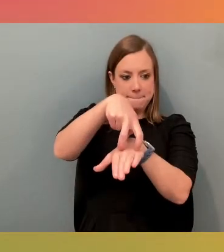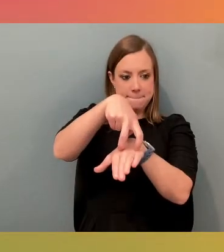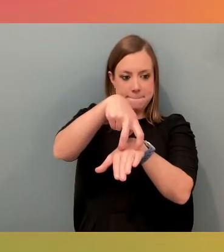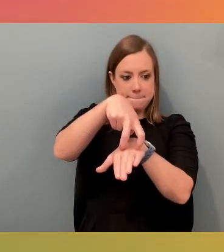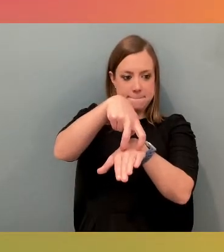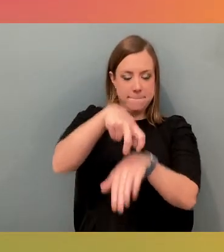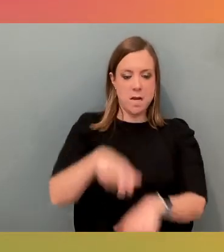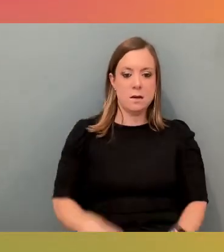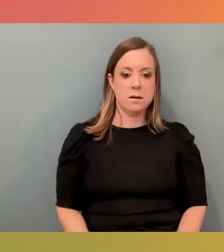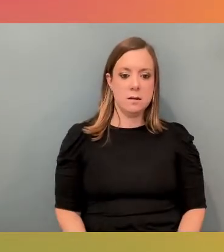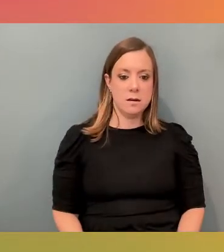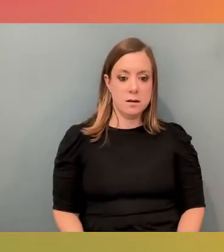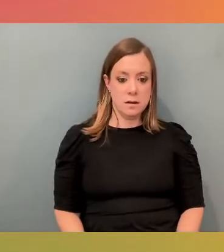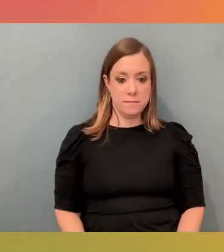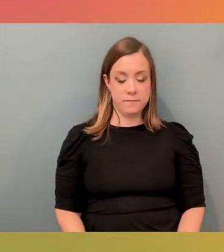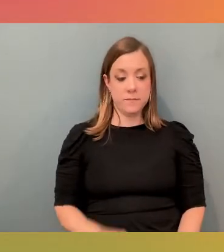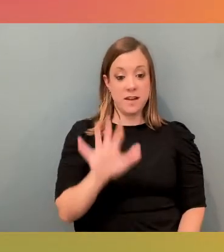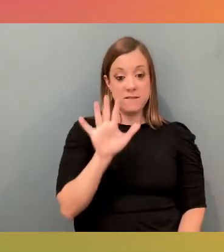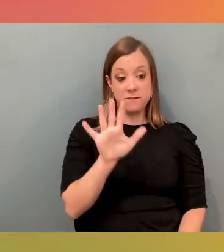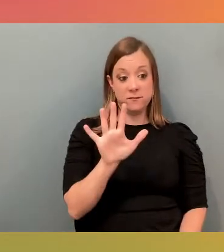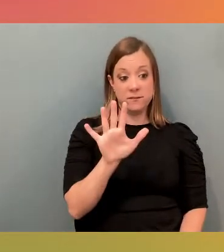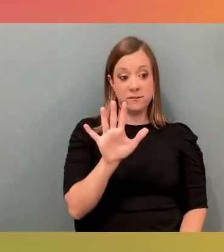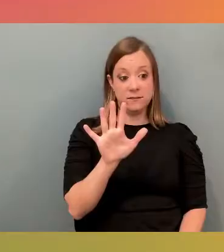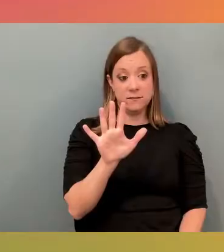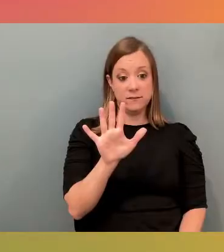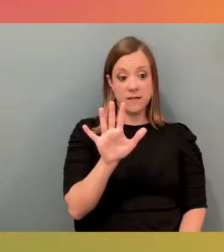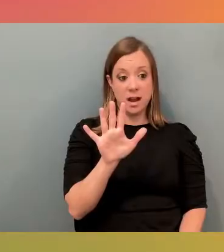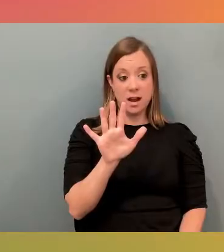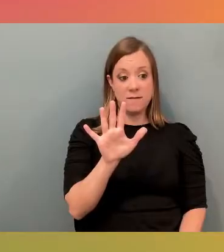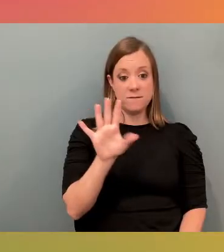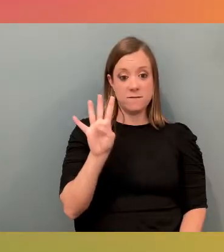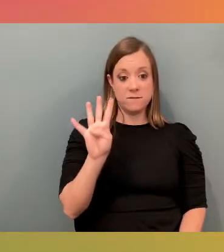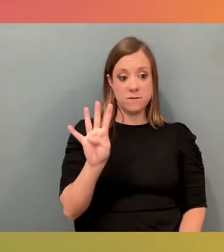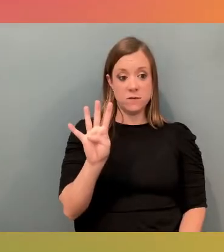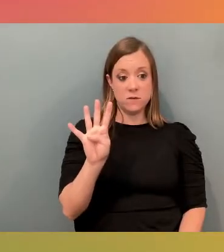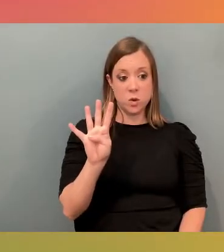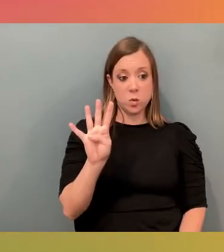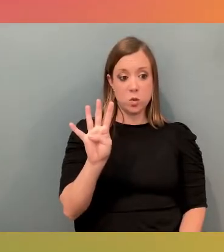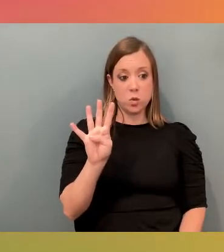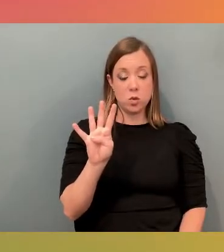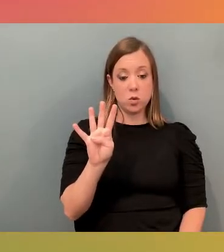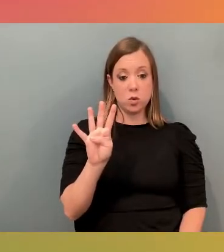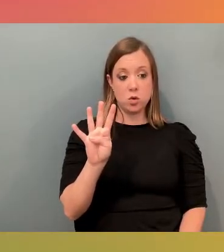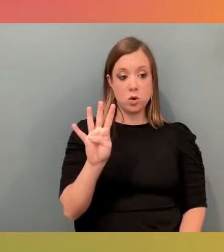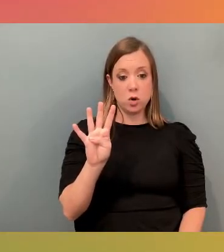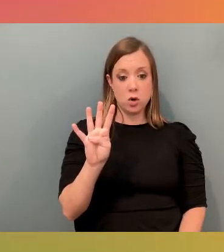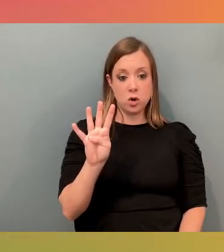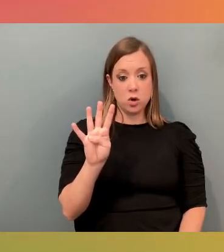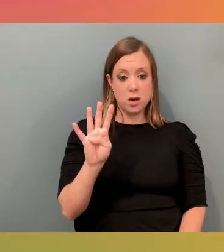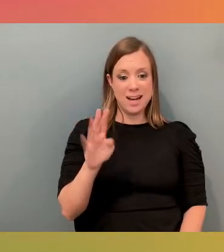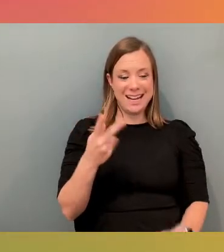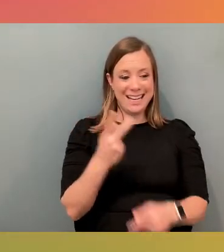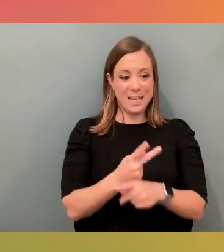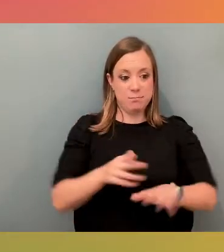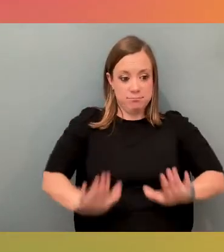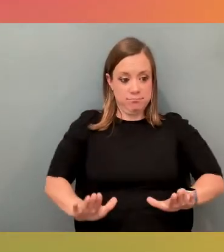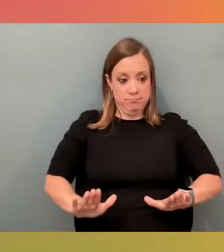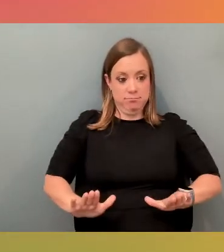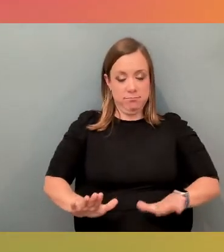5. Chin can be tucked or head can be back for 4. Keep pressing into the hands and feet for